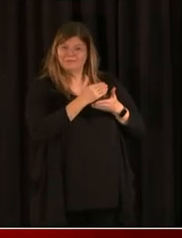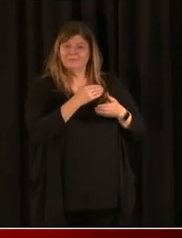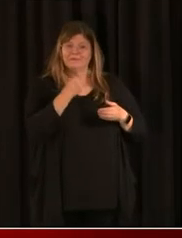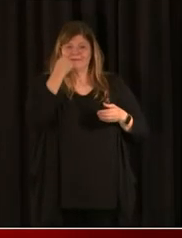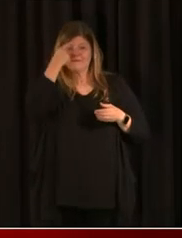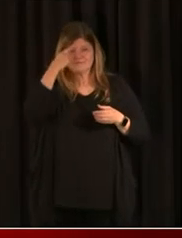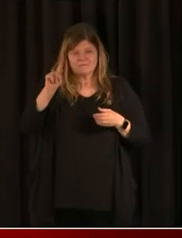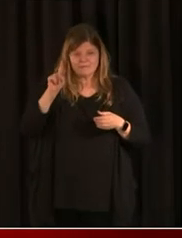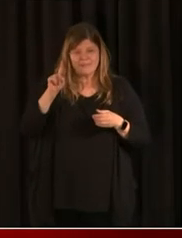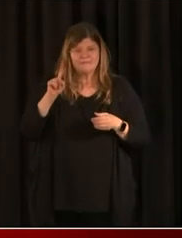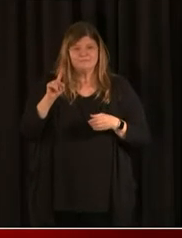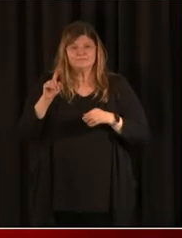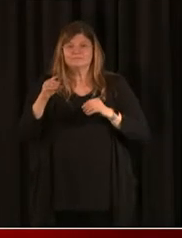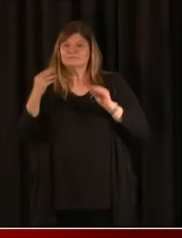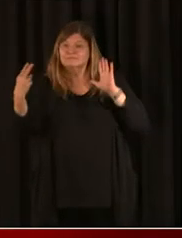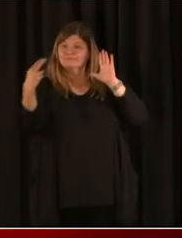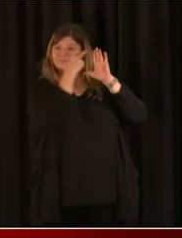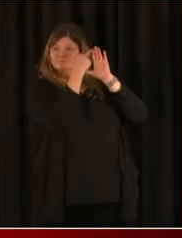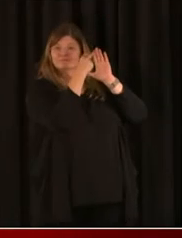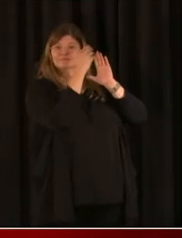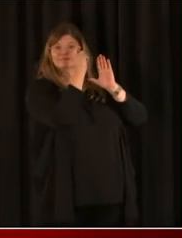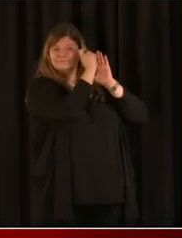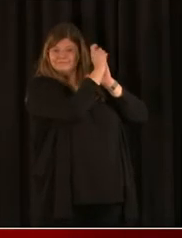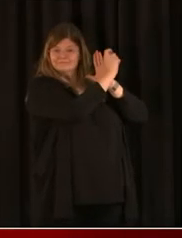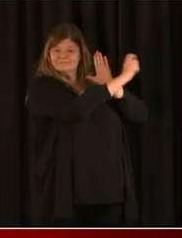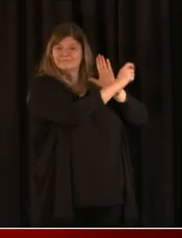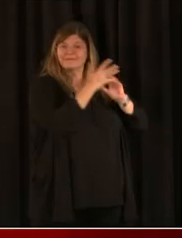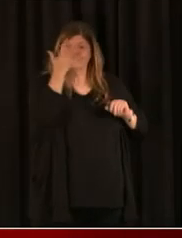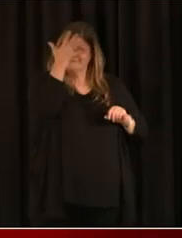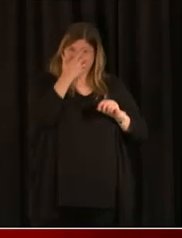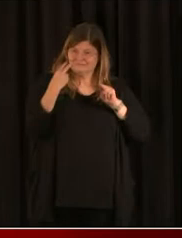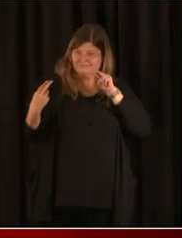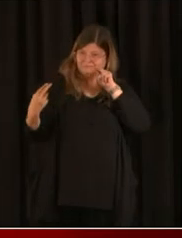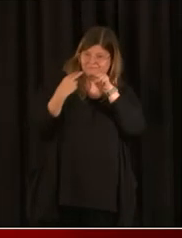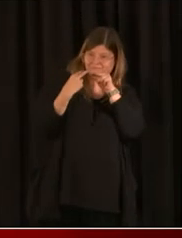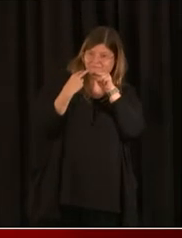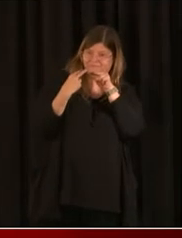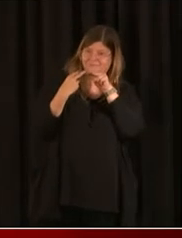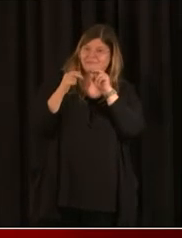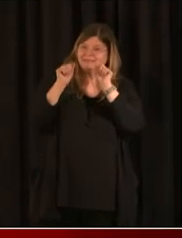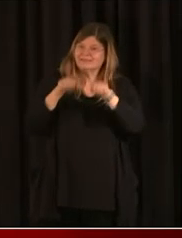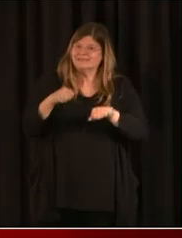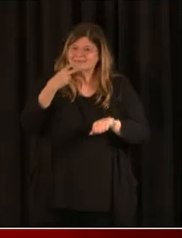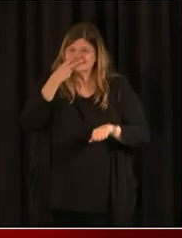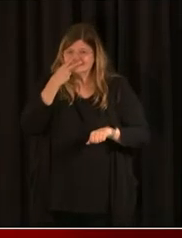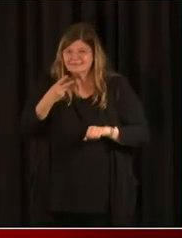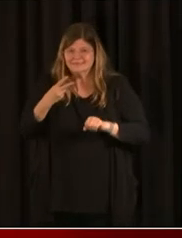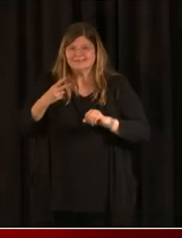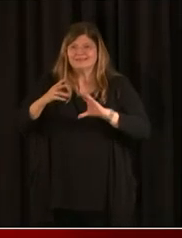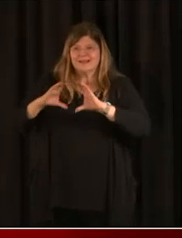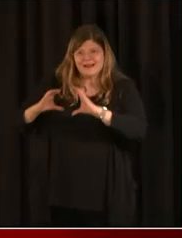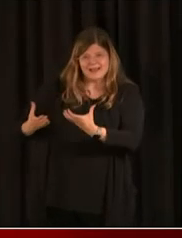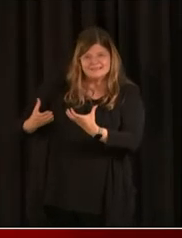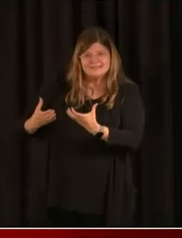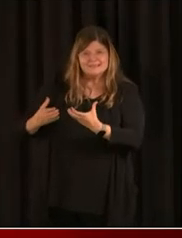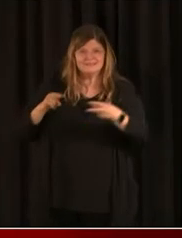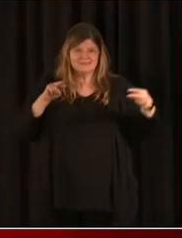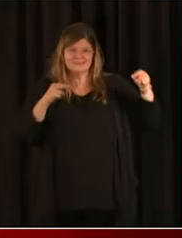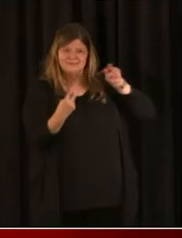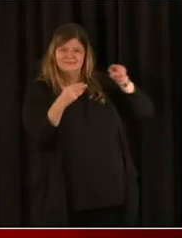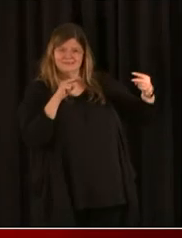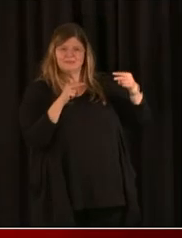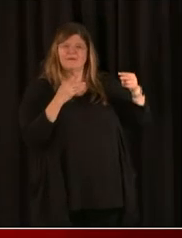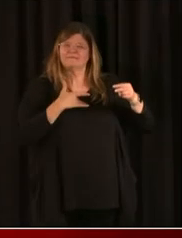as a smartboard or projector in the classroom to project the faces of the students at home so they can all look at each other and have that sense of community